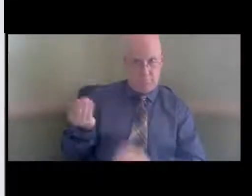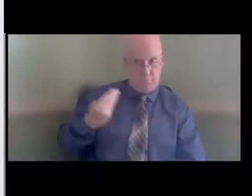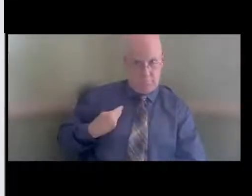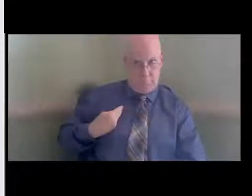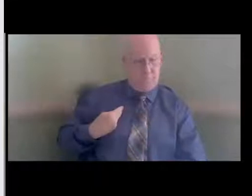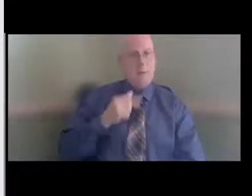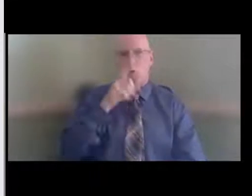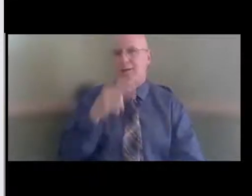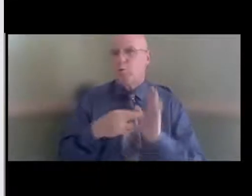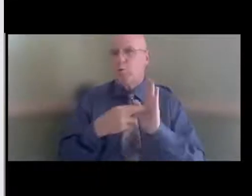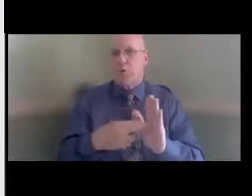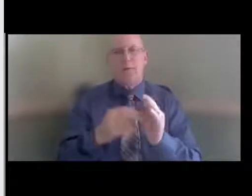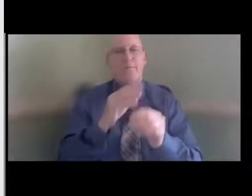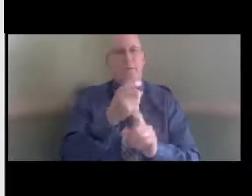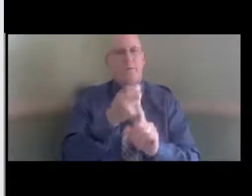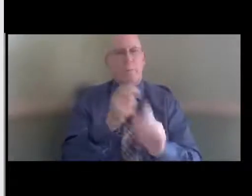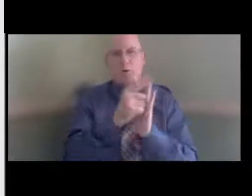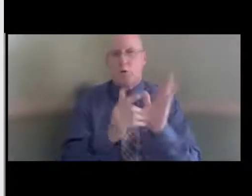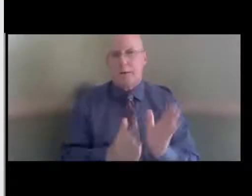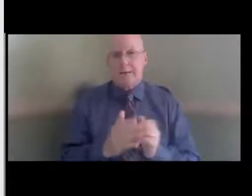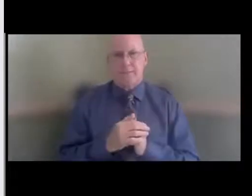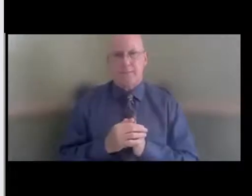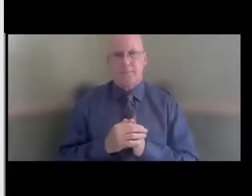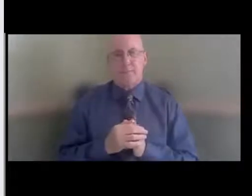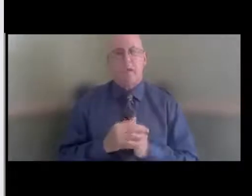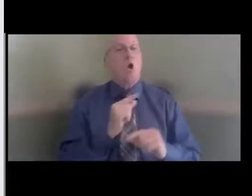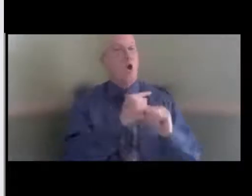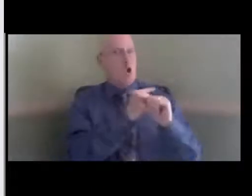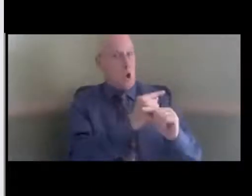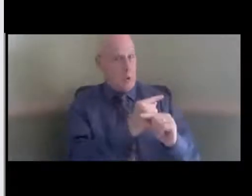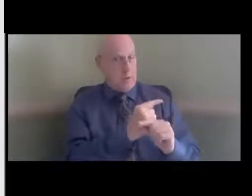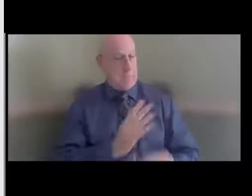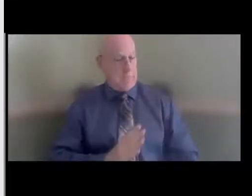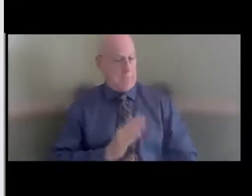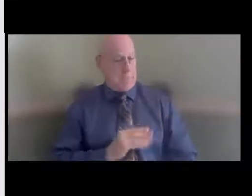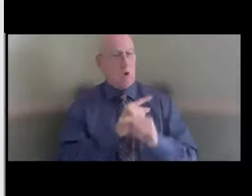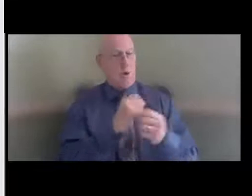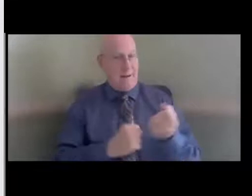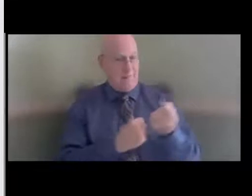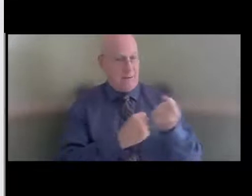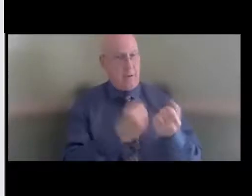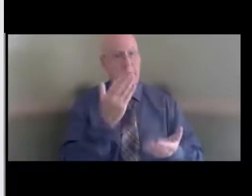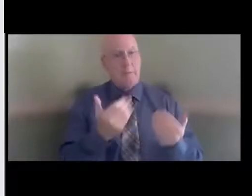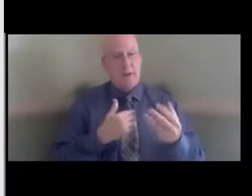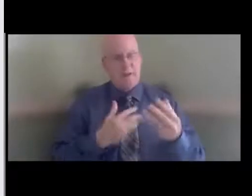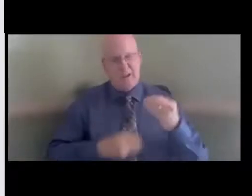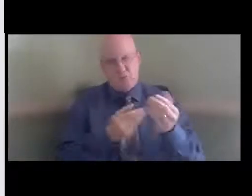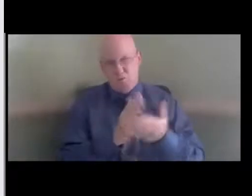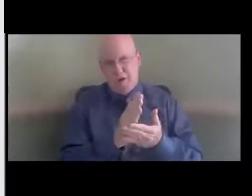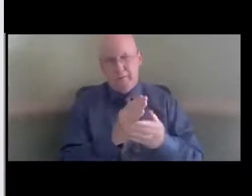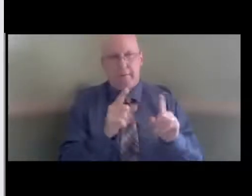have to be represented by an attorney. In a guardianship and a guardian advocacy that might have those additional rights